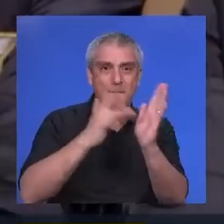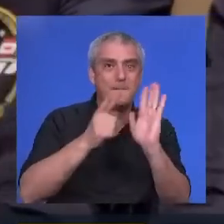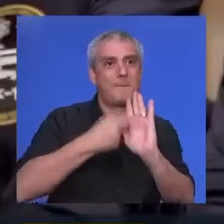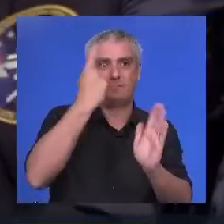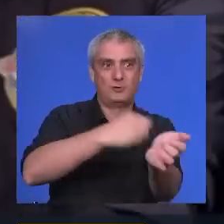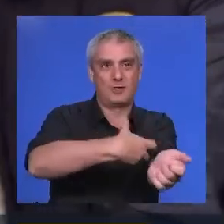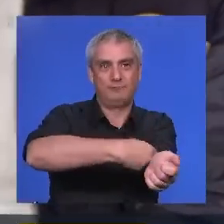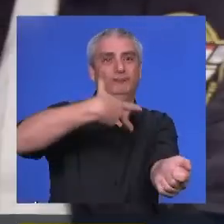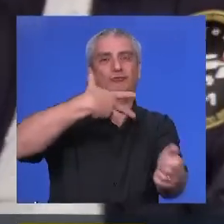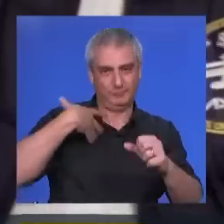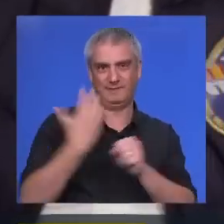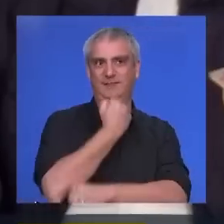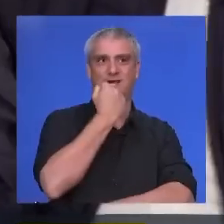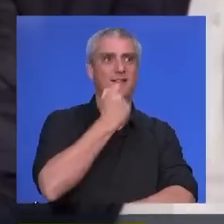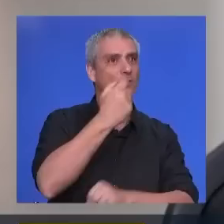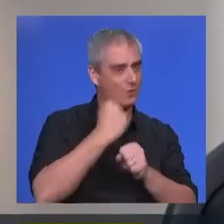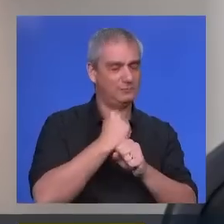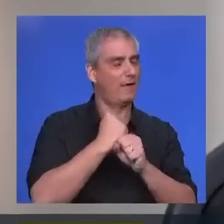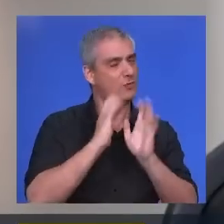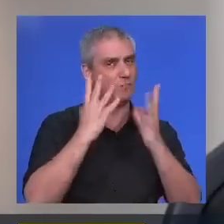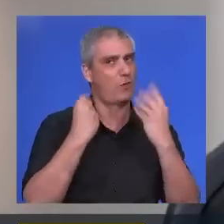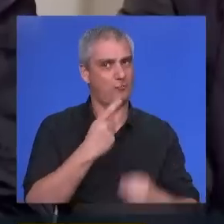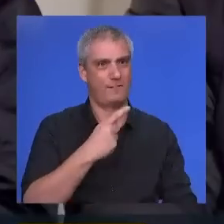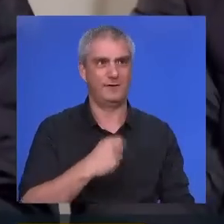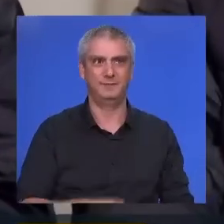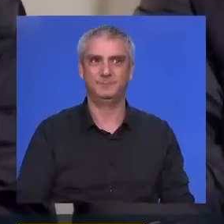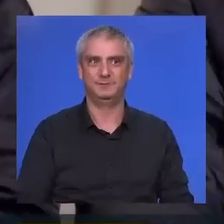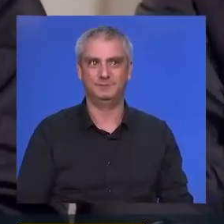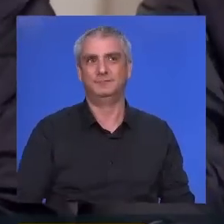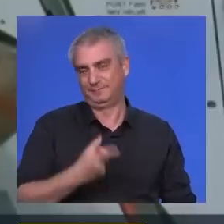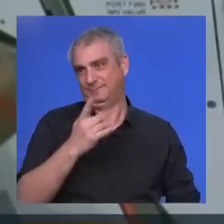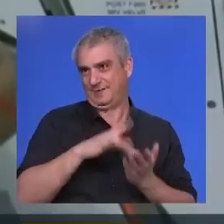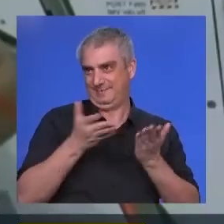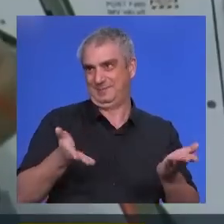By the way, he did a fine job. Well, you're here.